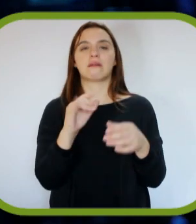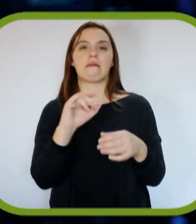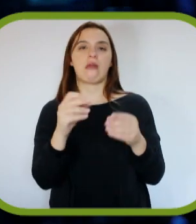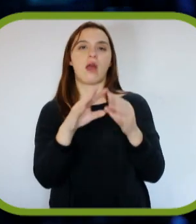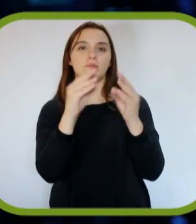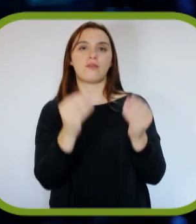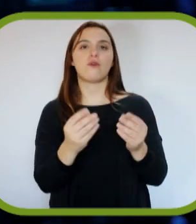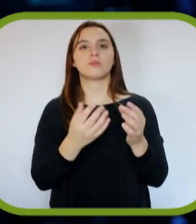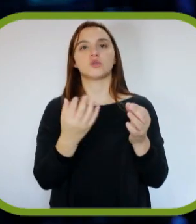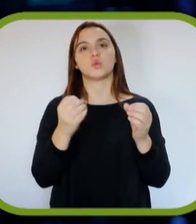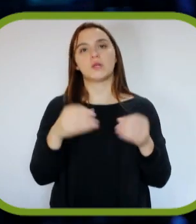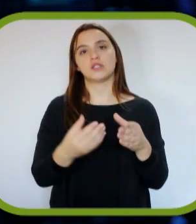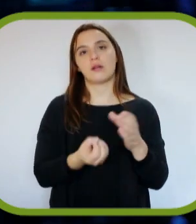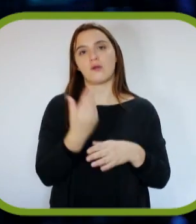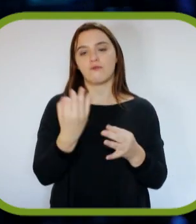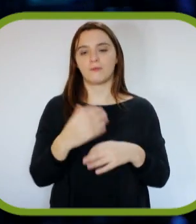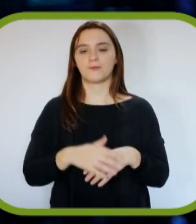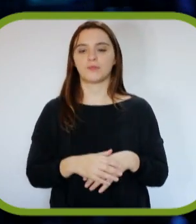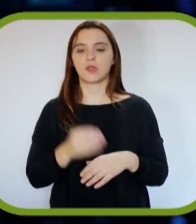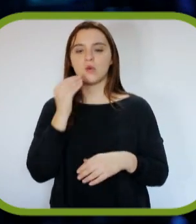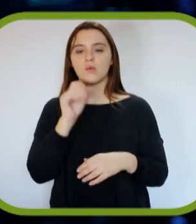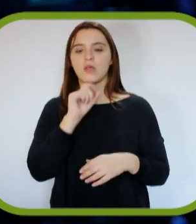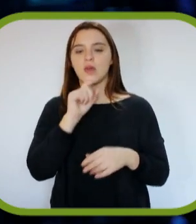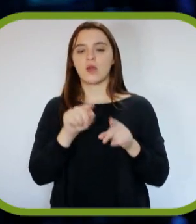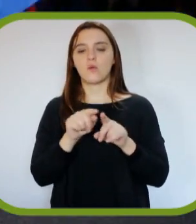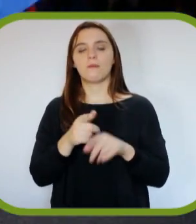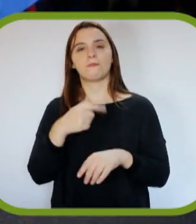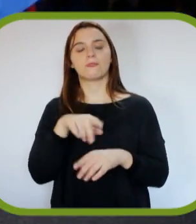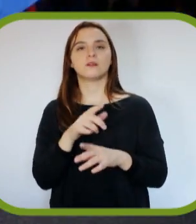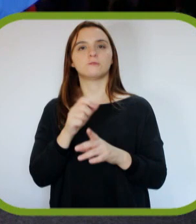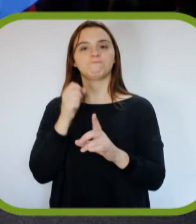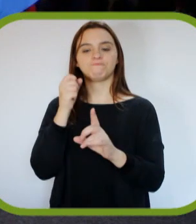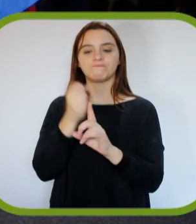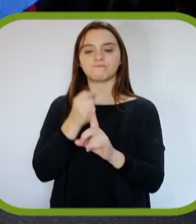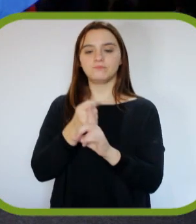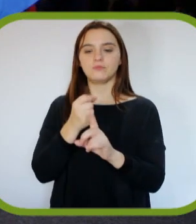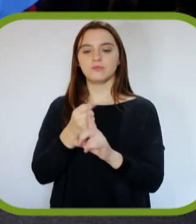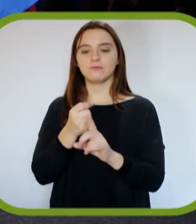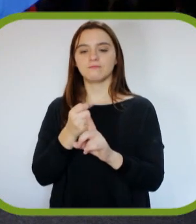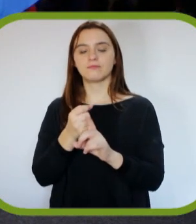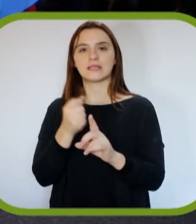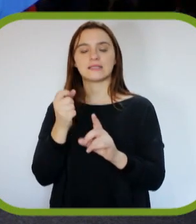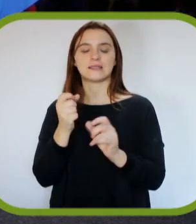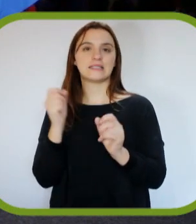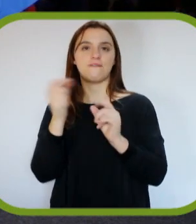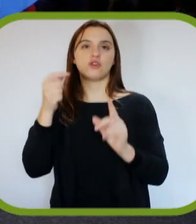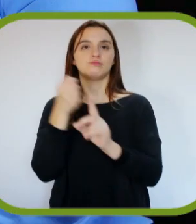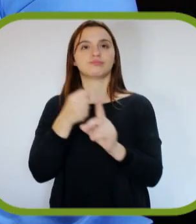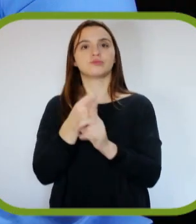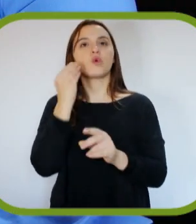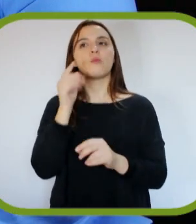AI platforms were initially developed. How could we accelerate our response in tackling humanity's